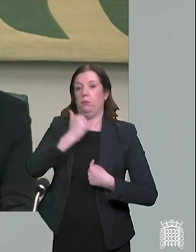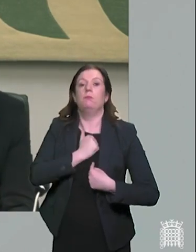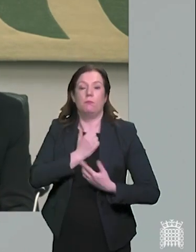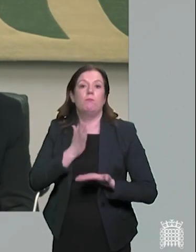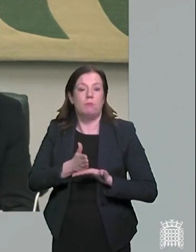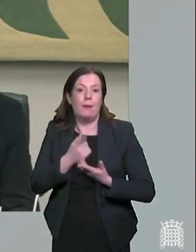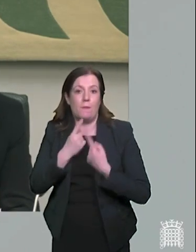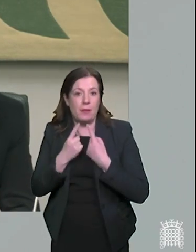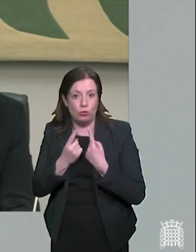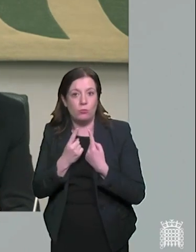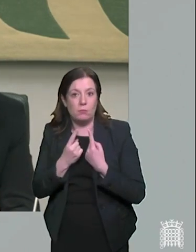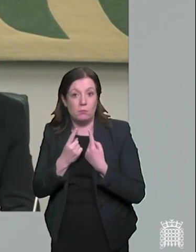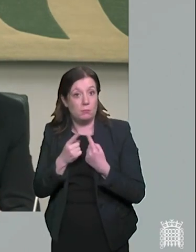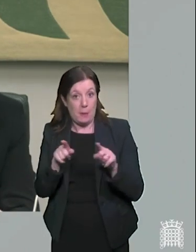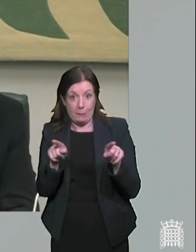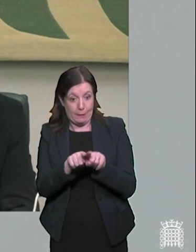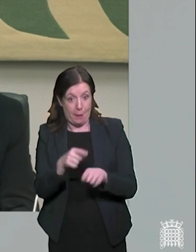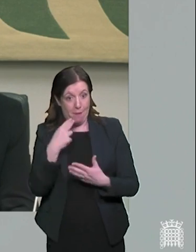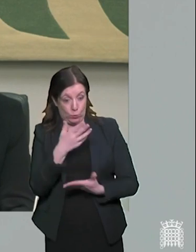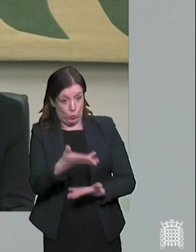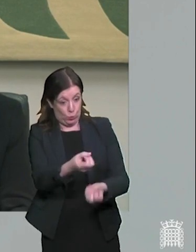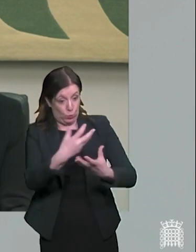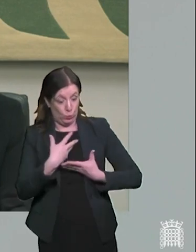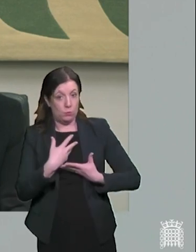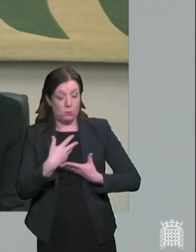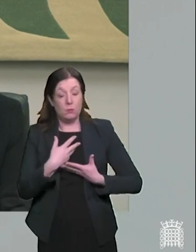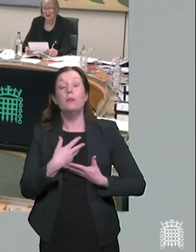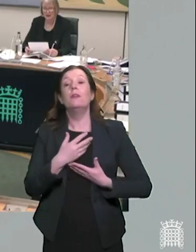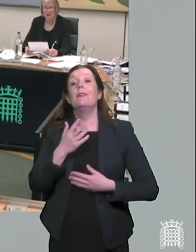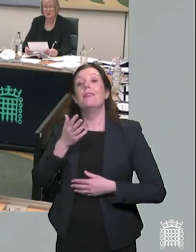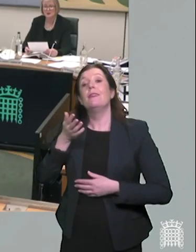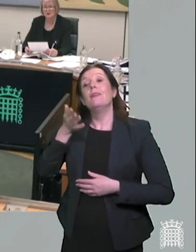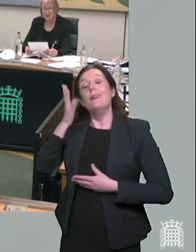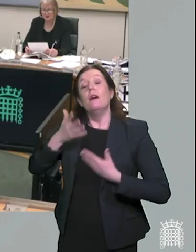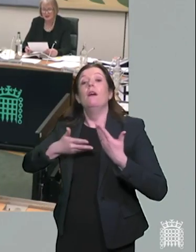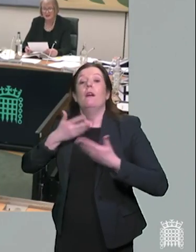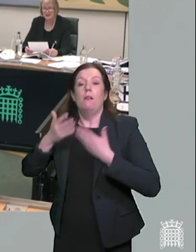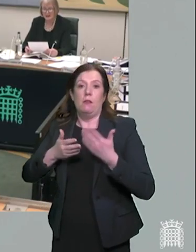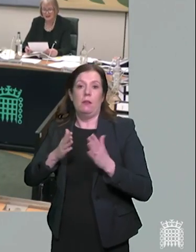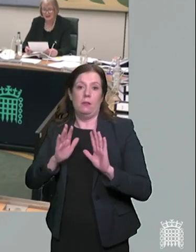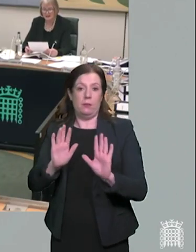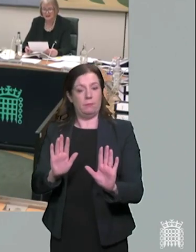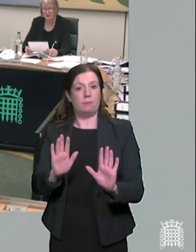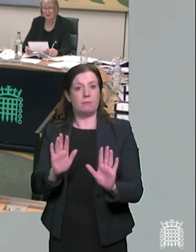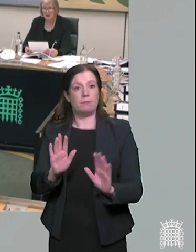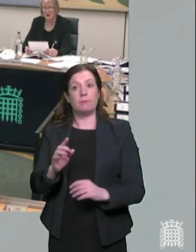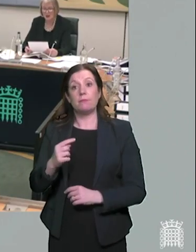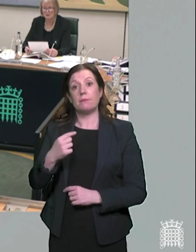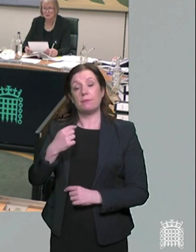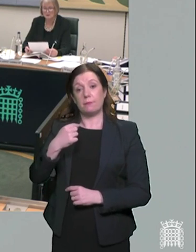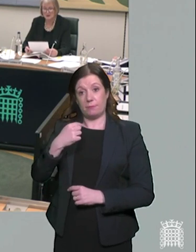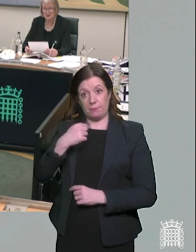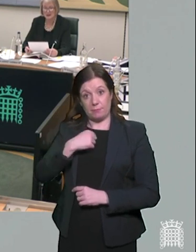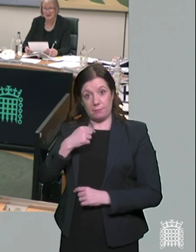And you've said that to us this afternoon. You then go on to say, it was certainly the case that when